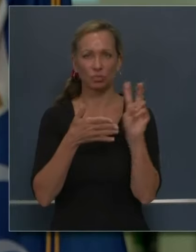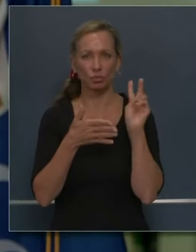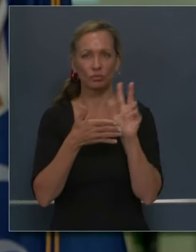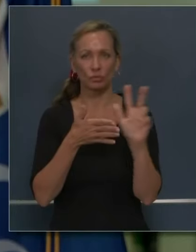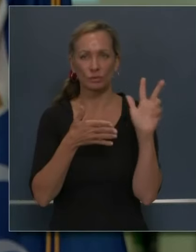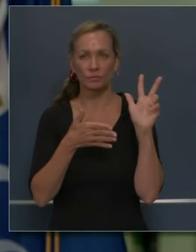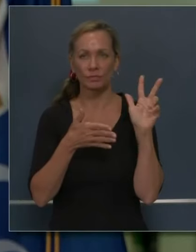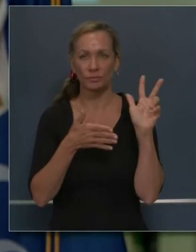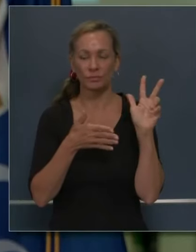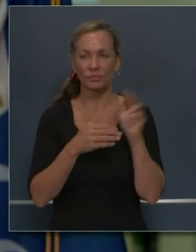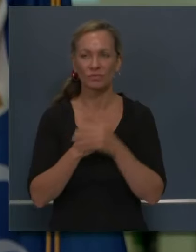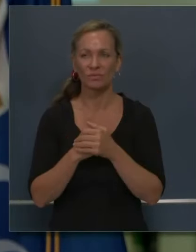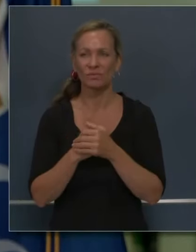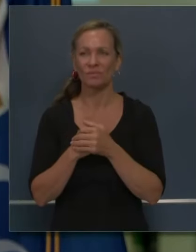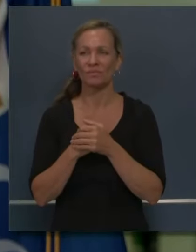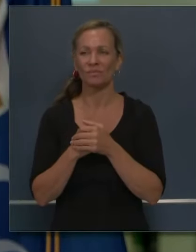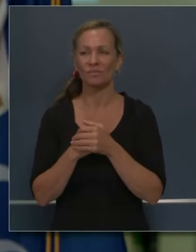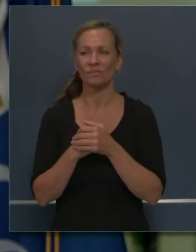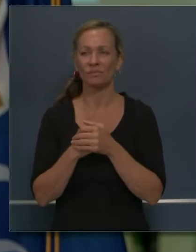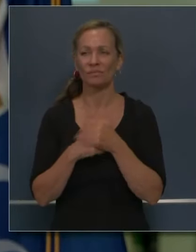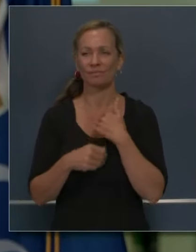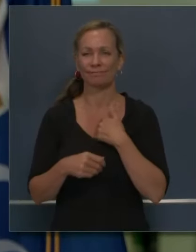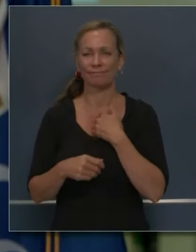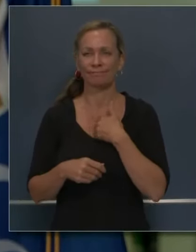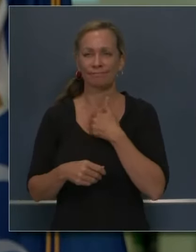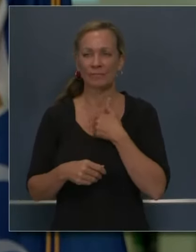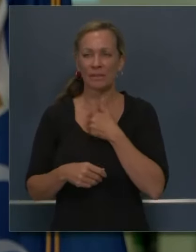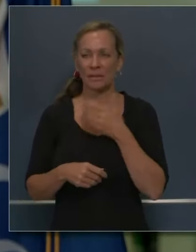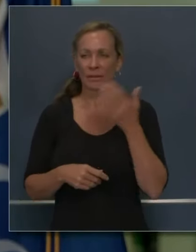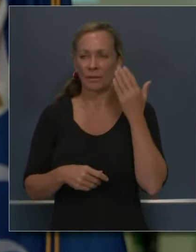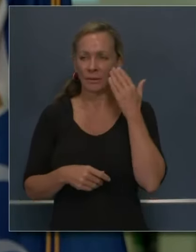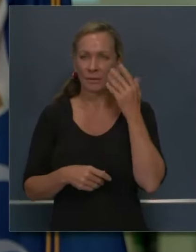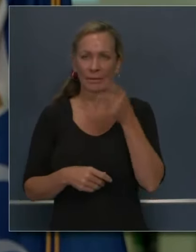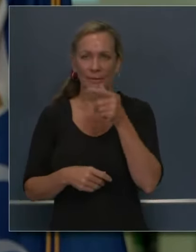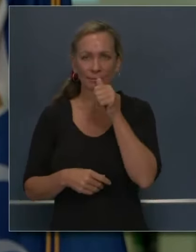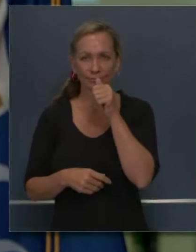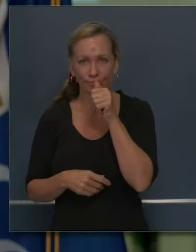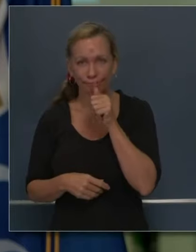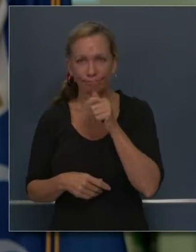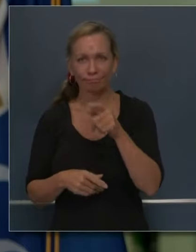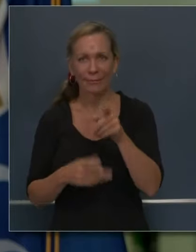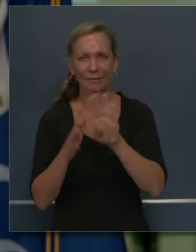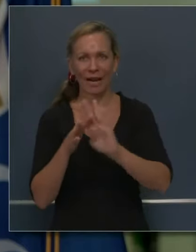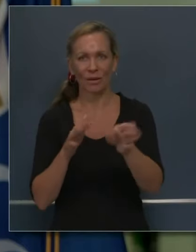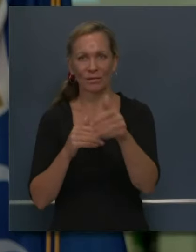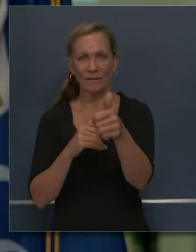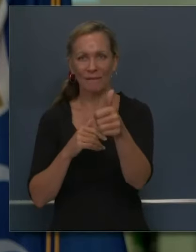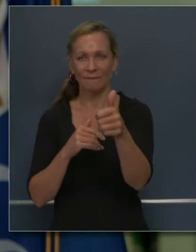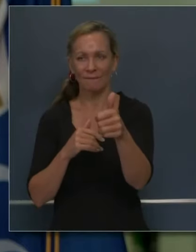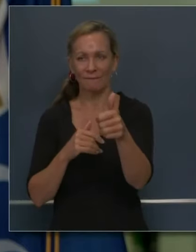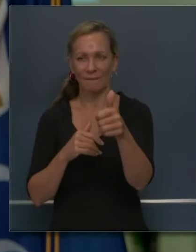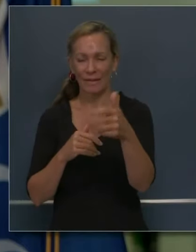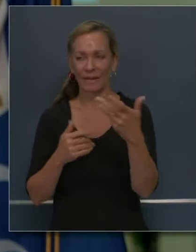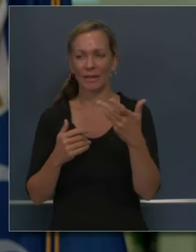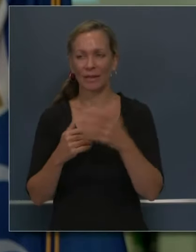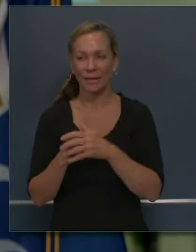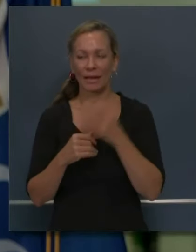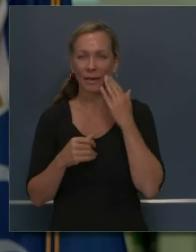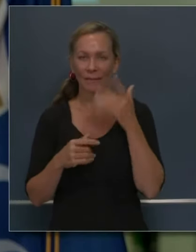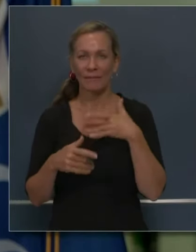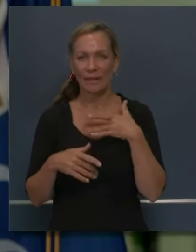individual. I'm sorry that you've been evacuated, and I imagine this puts the totality of the work you're doing